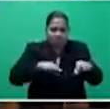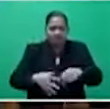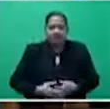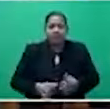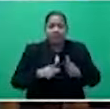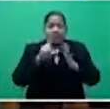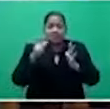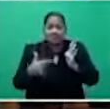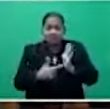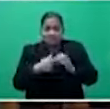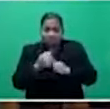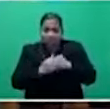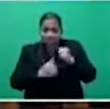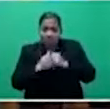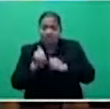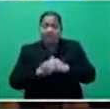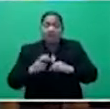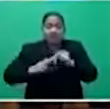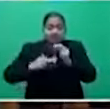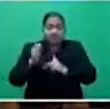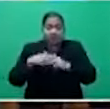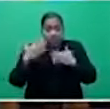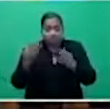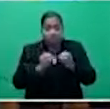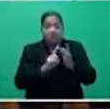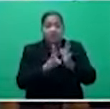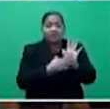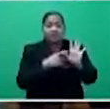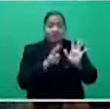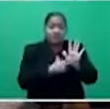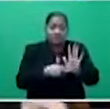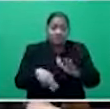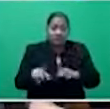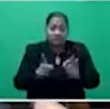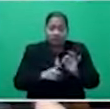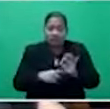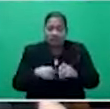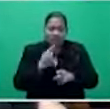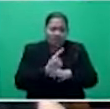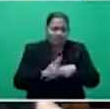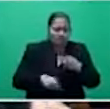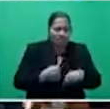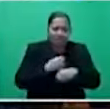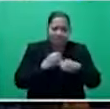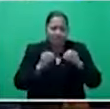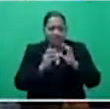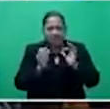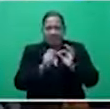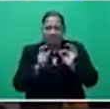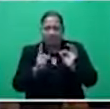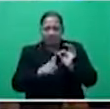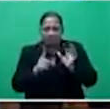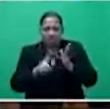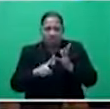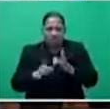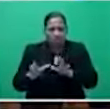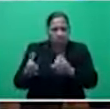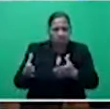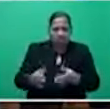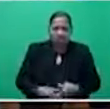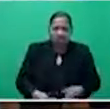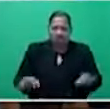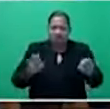ICT infrastructure. The Honourable Bhiman Prasad made a mockery of our BPO sector, saying, oh, we gave all these incentives, nothing's happened. Very